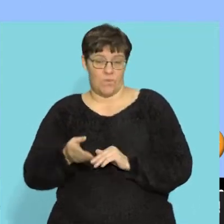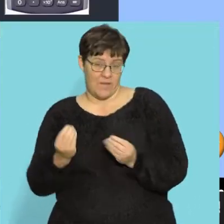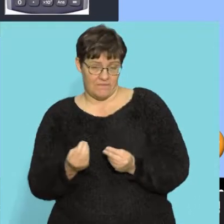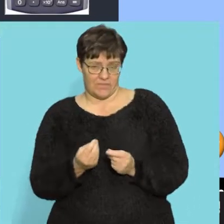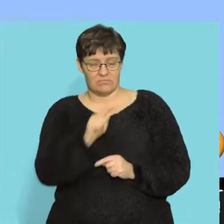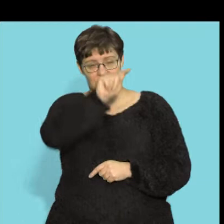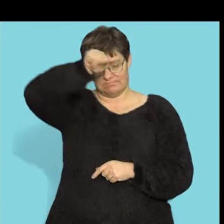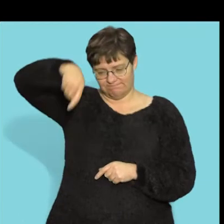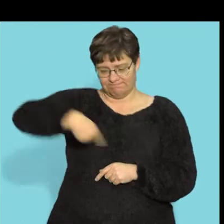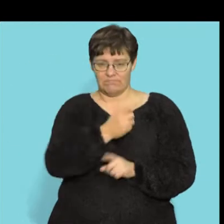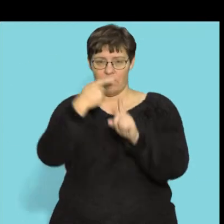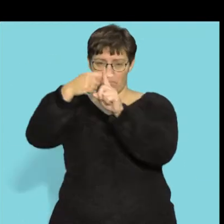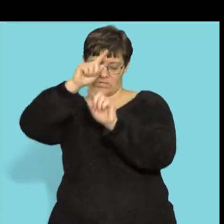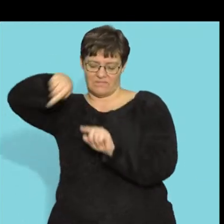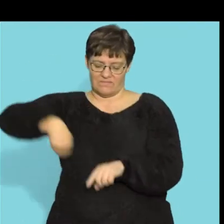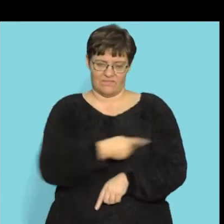Right? Okay.